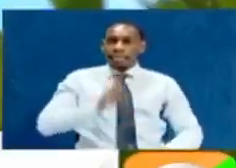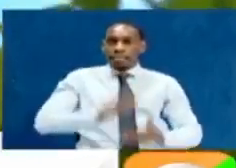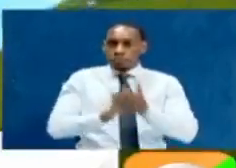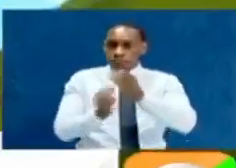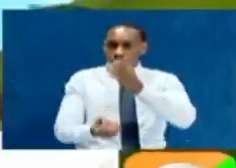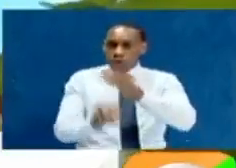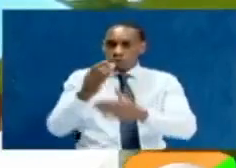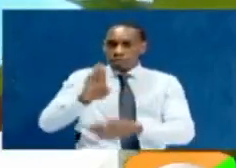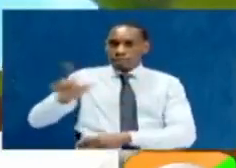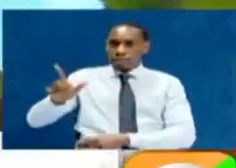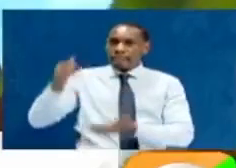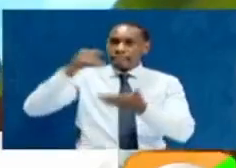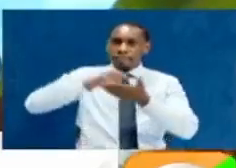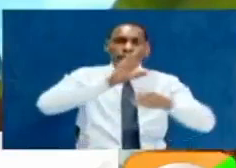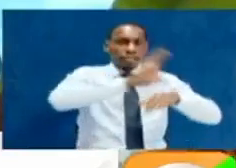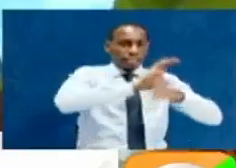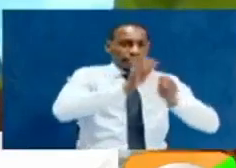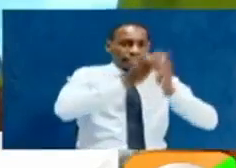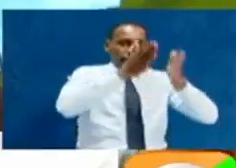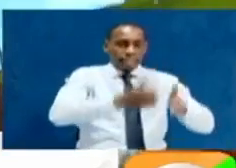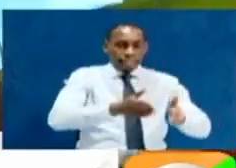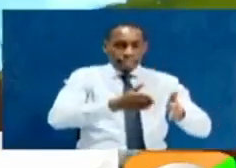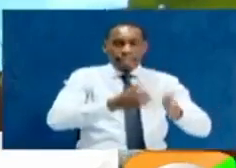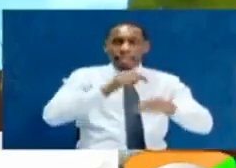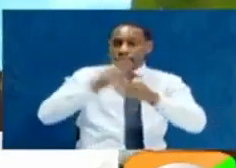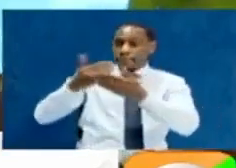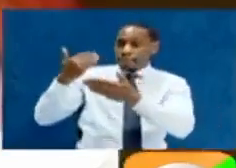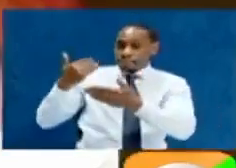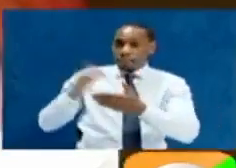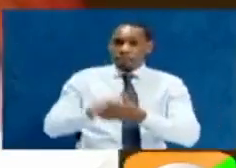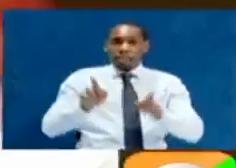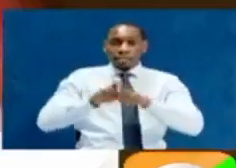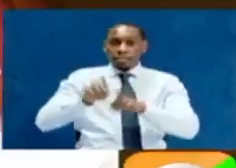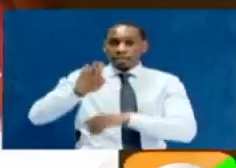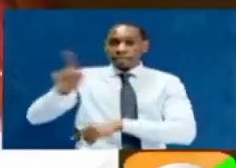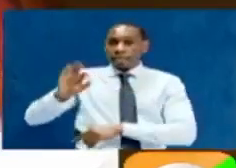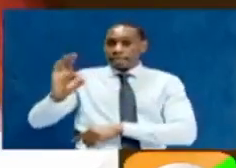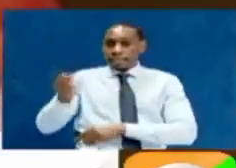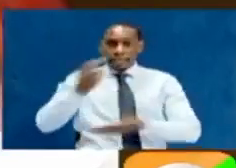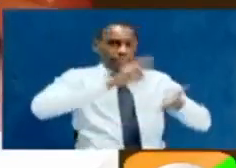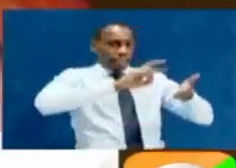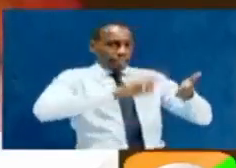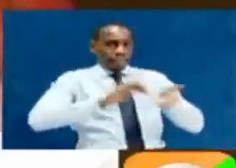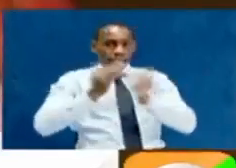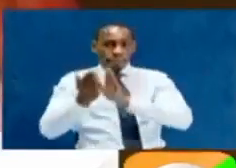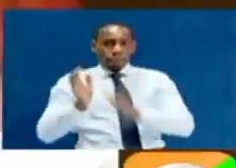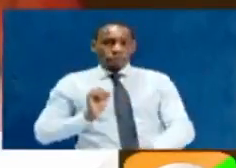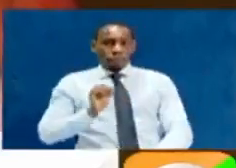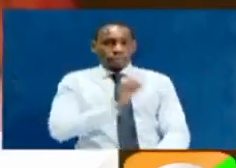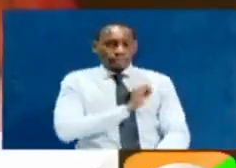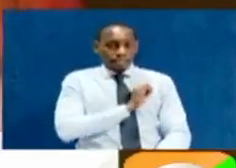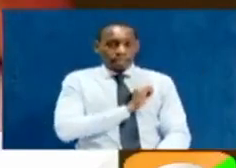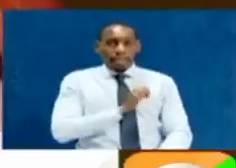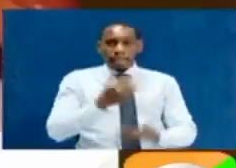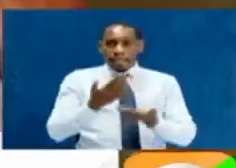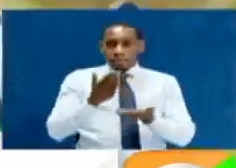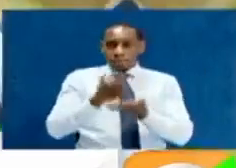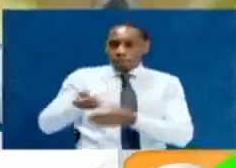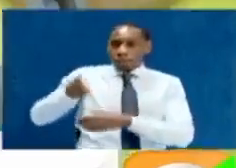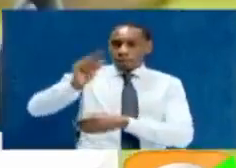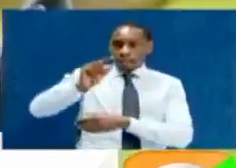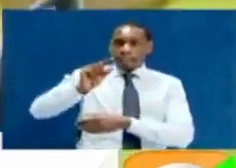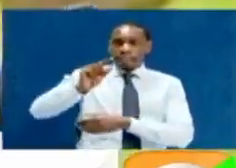of the bill involved even church leaders from the onset, and the bill now in its third reading at the Senate is only